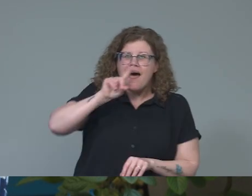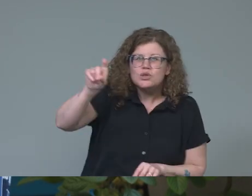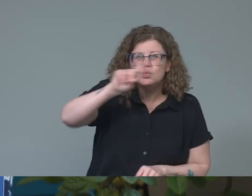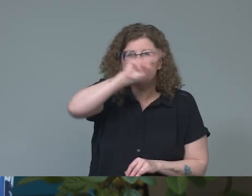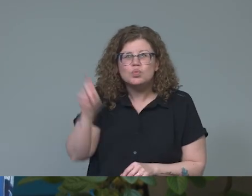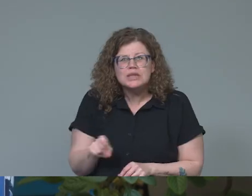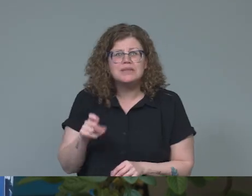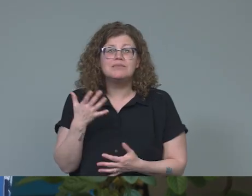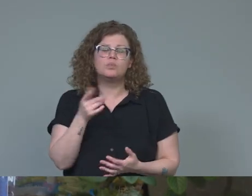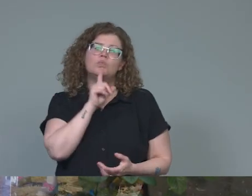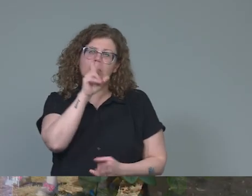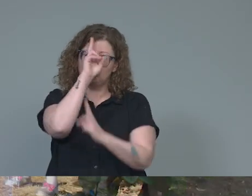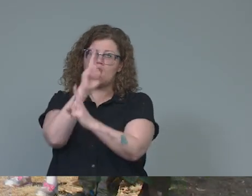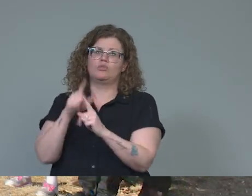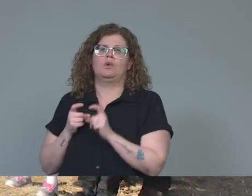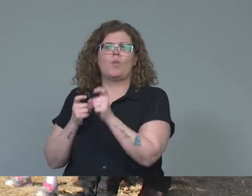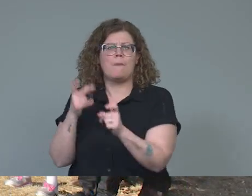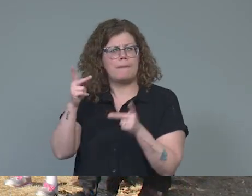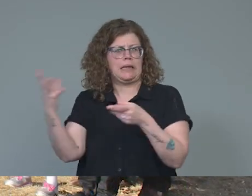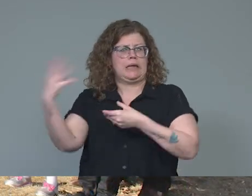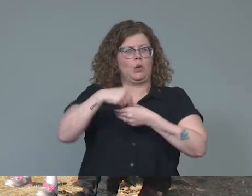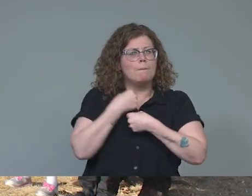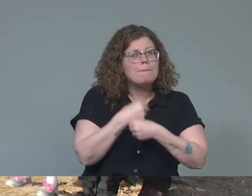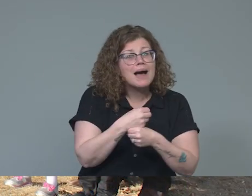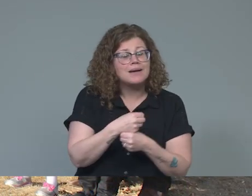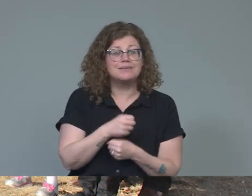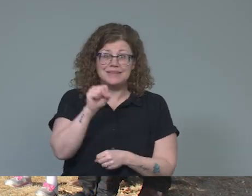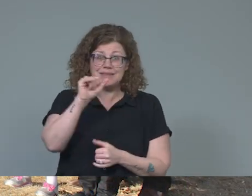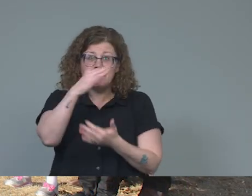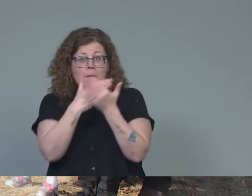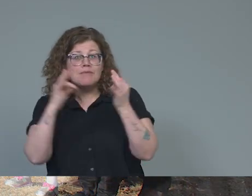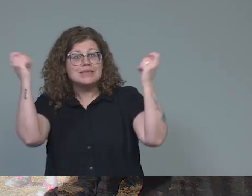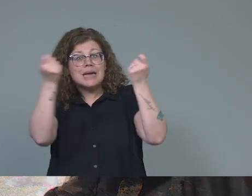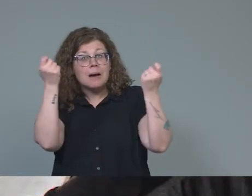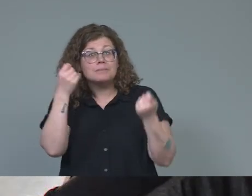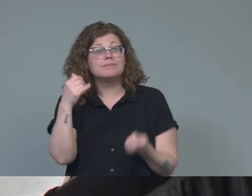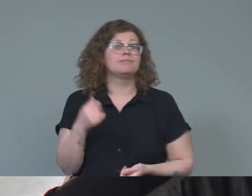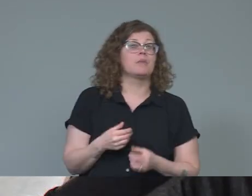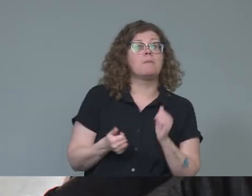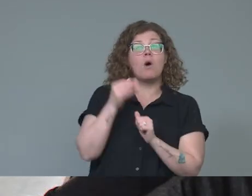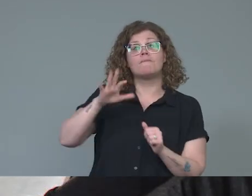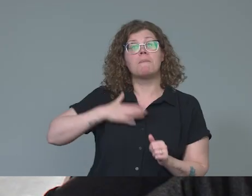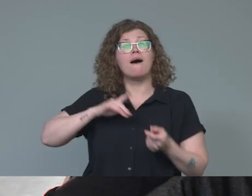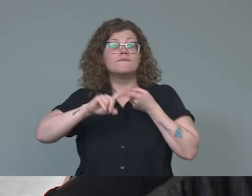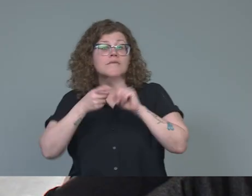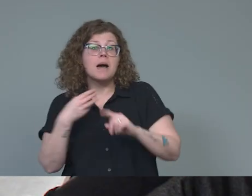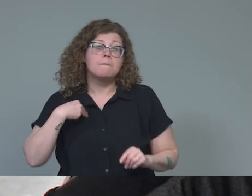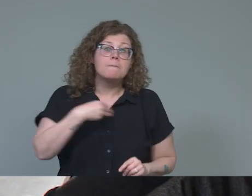most of my family members and friends were present, and also the community members. It was maybe a little bit